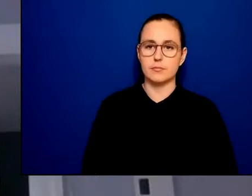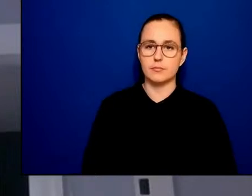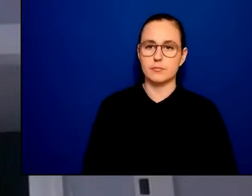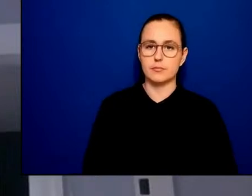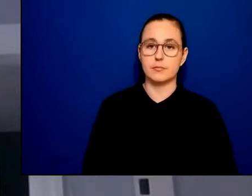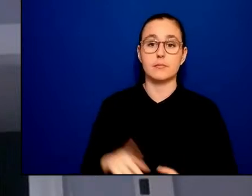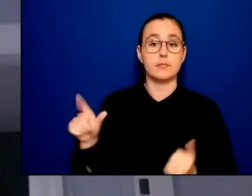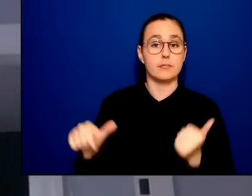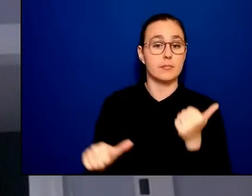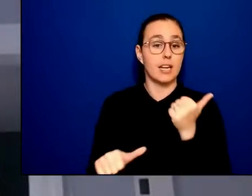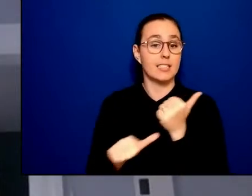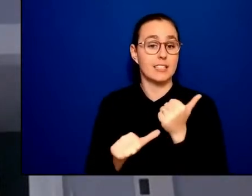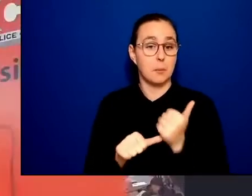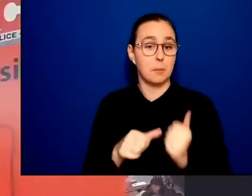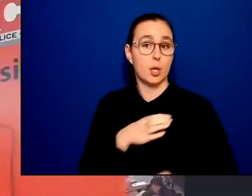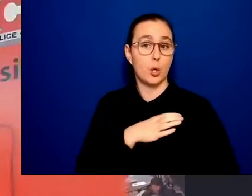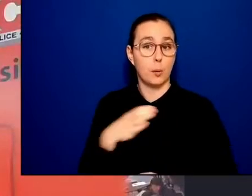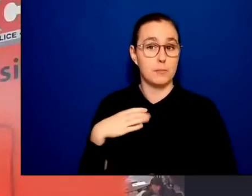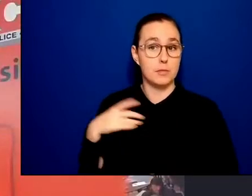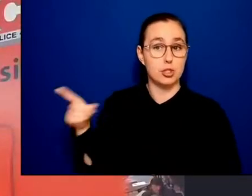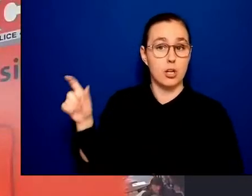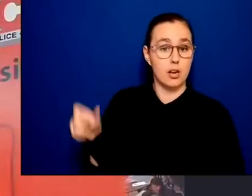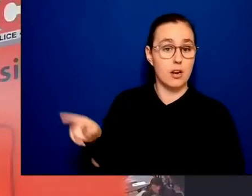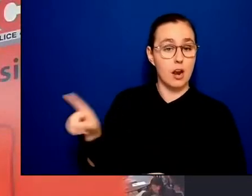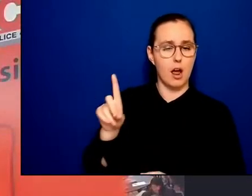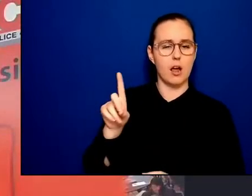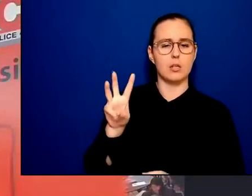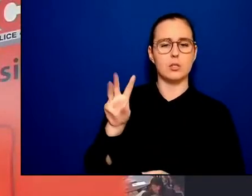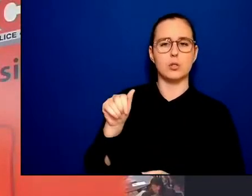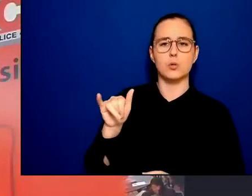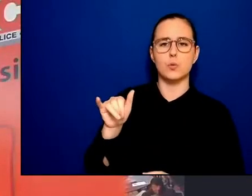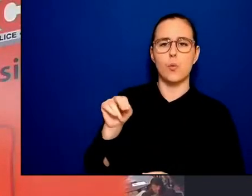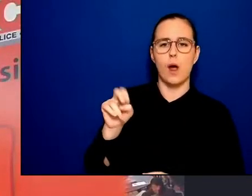Dwayne McDonald, Commanding Officer of RCMP E Division.